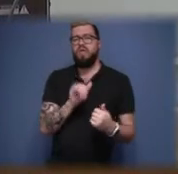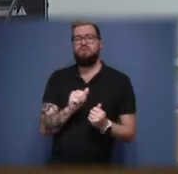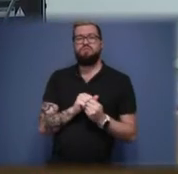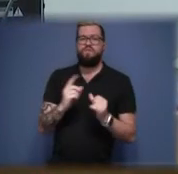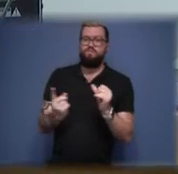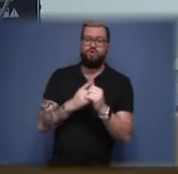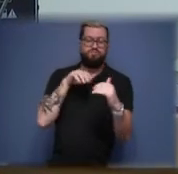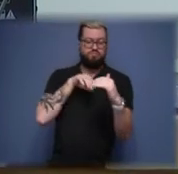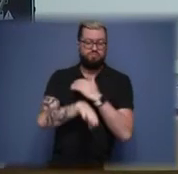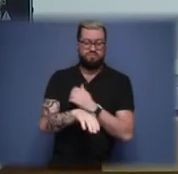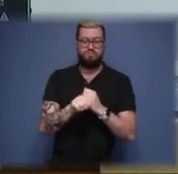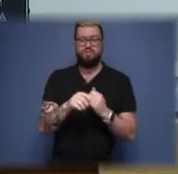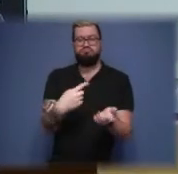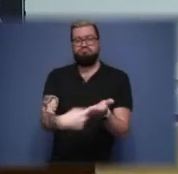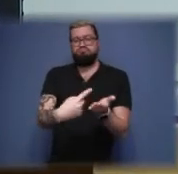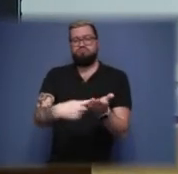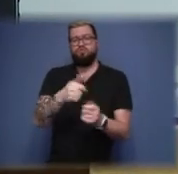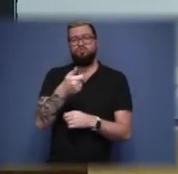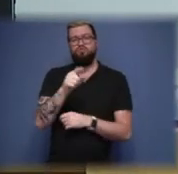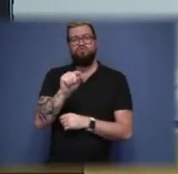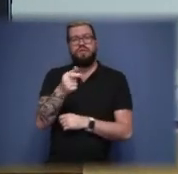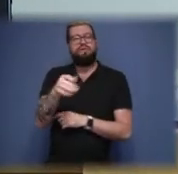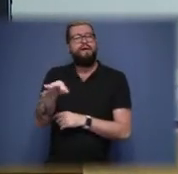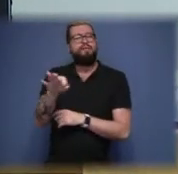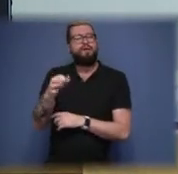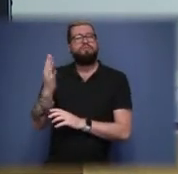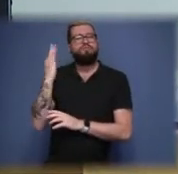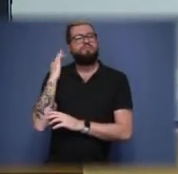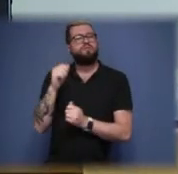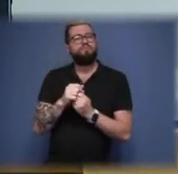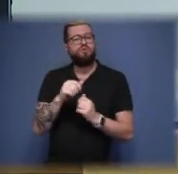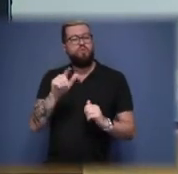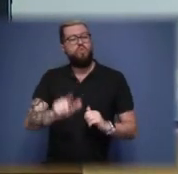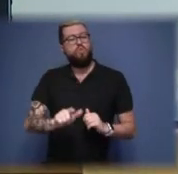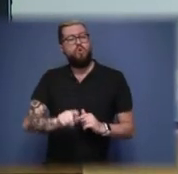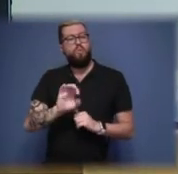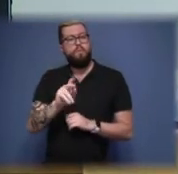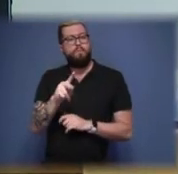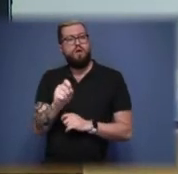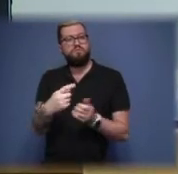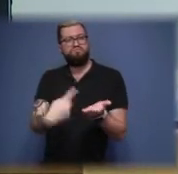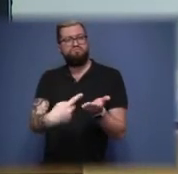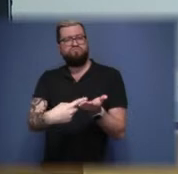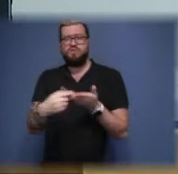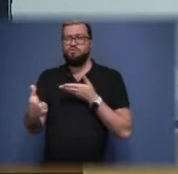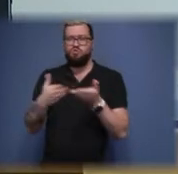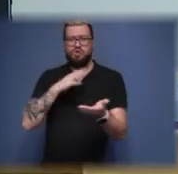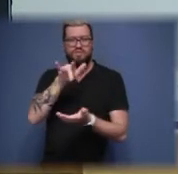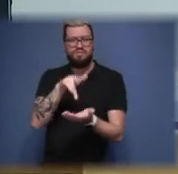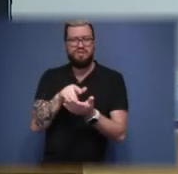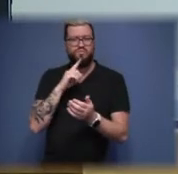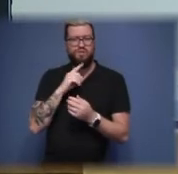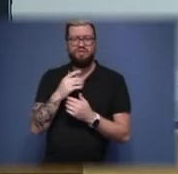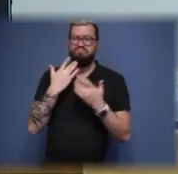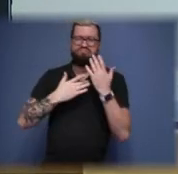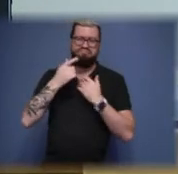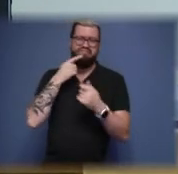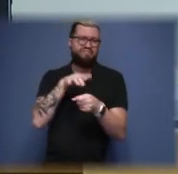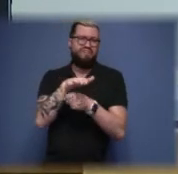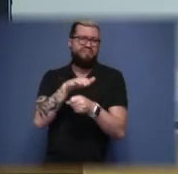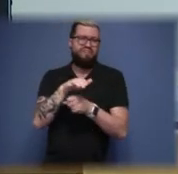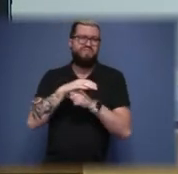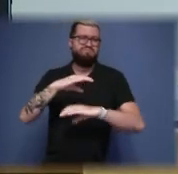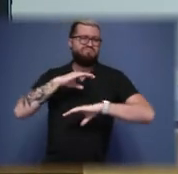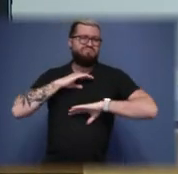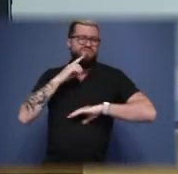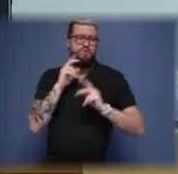in, talking actually in 2019, talking about the fact that the Lower Bucks Government Services Center really was very inadequate for the